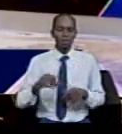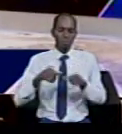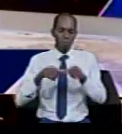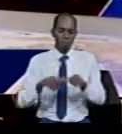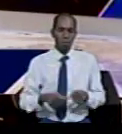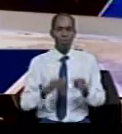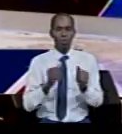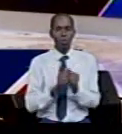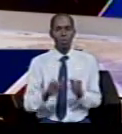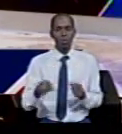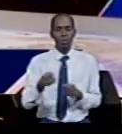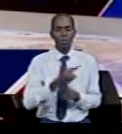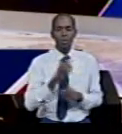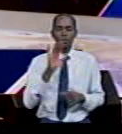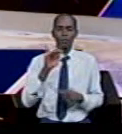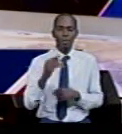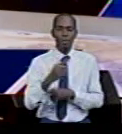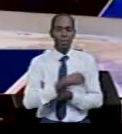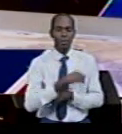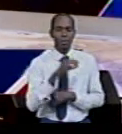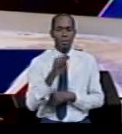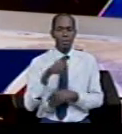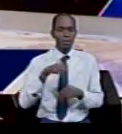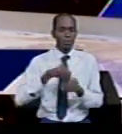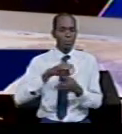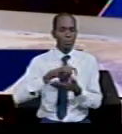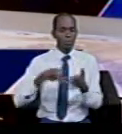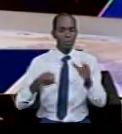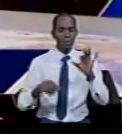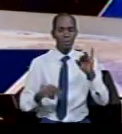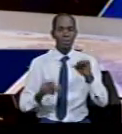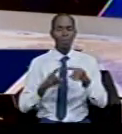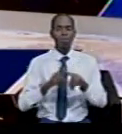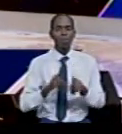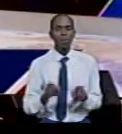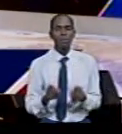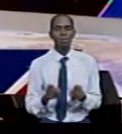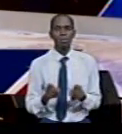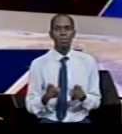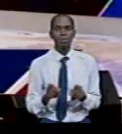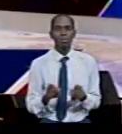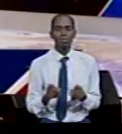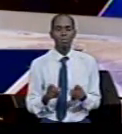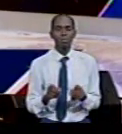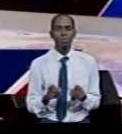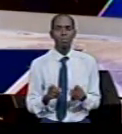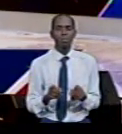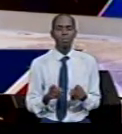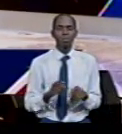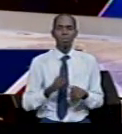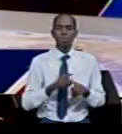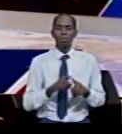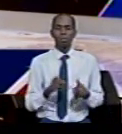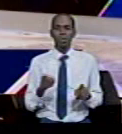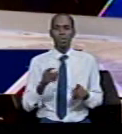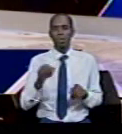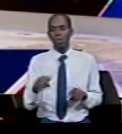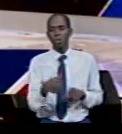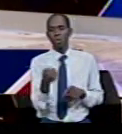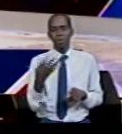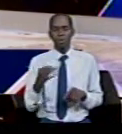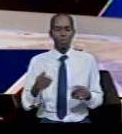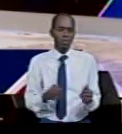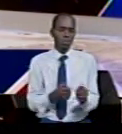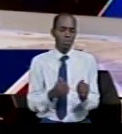him 15 days. Verse 19, but other of the apostles saw I